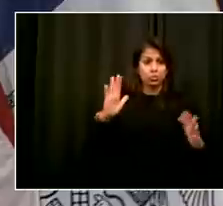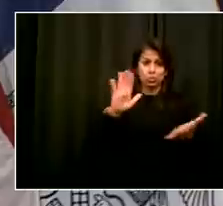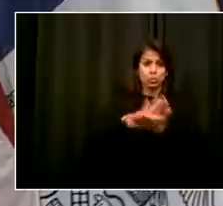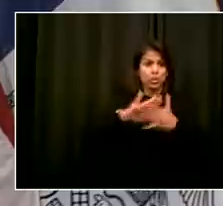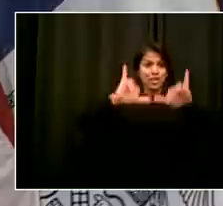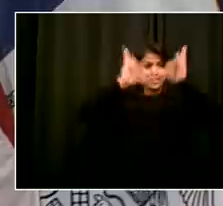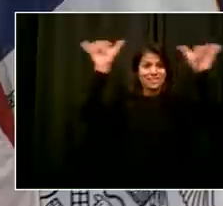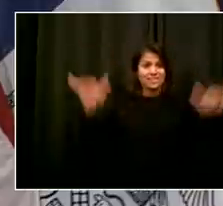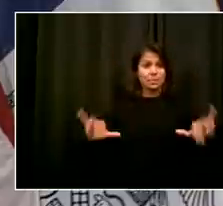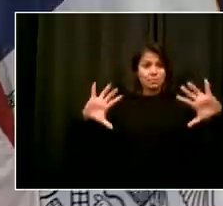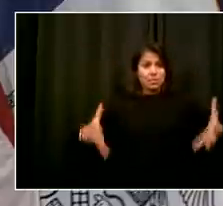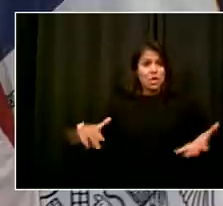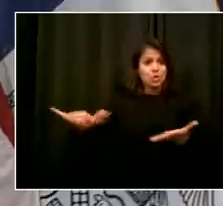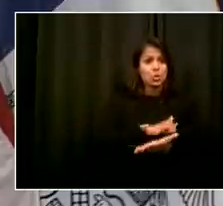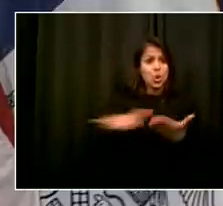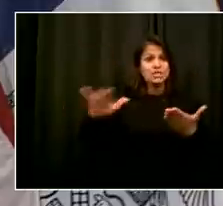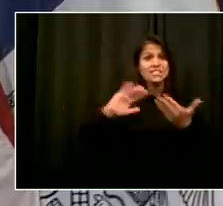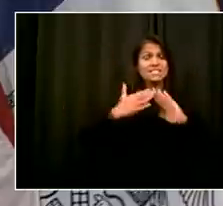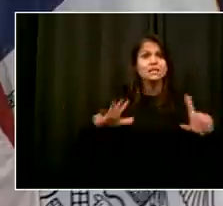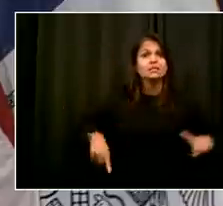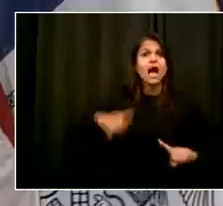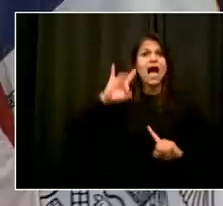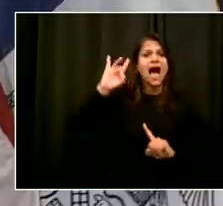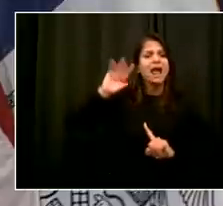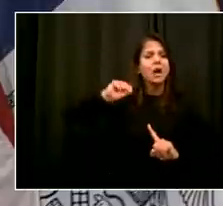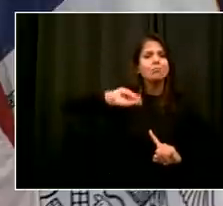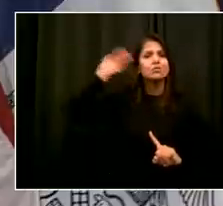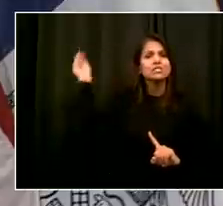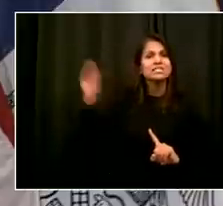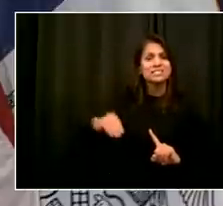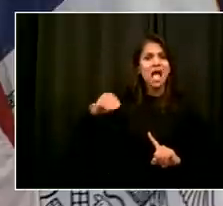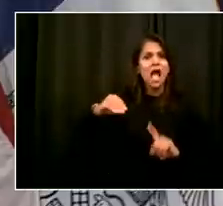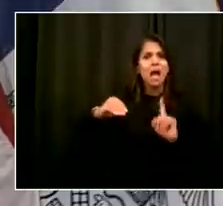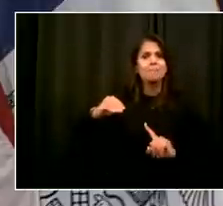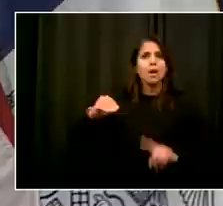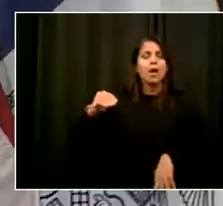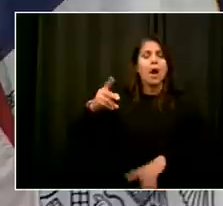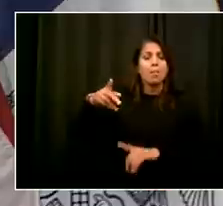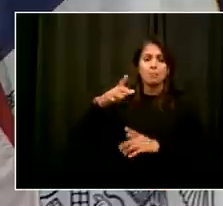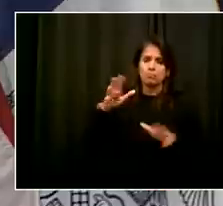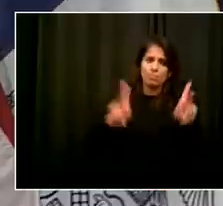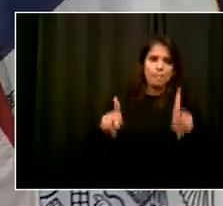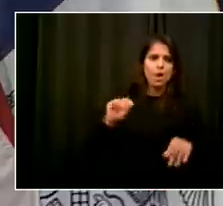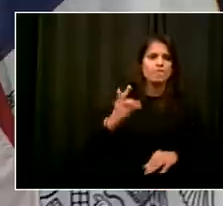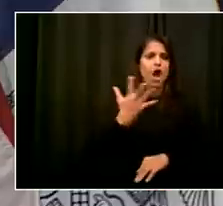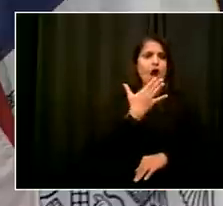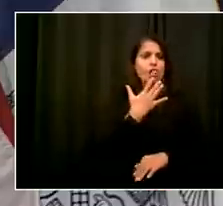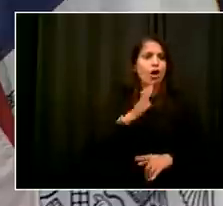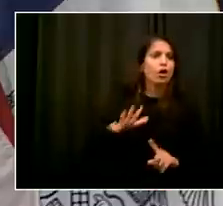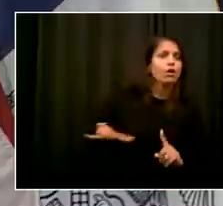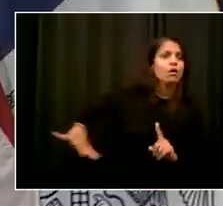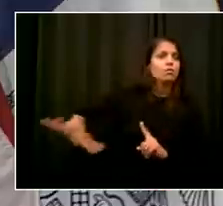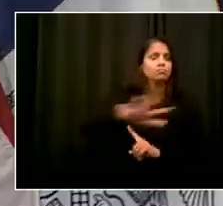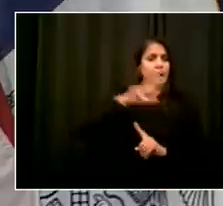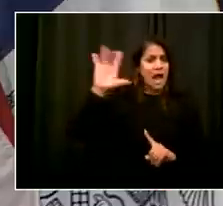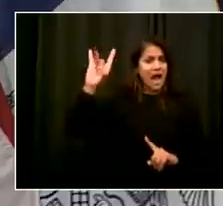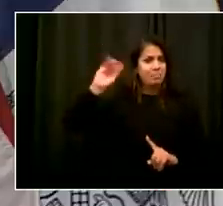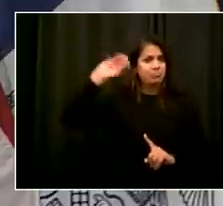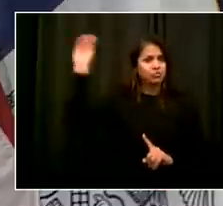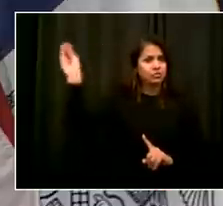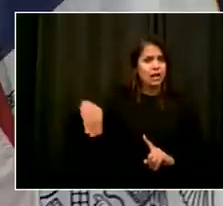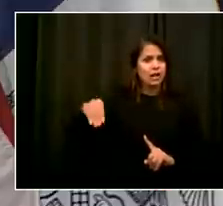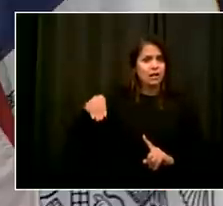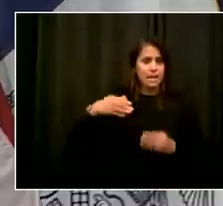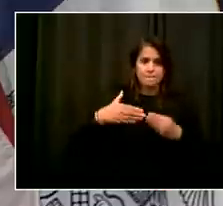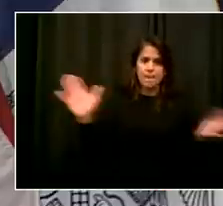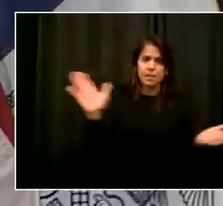comparison to private schools and religious schools, New York City public schools overwhelmingly provide support for more kids who are